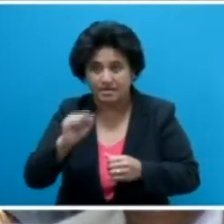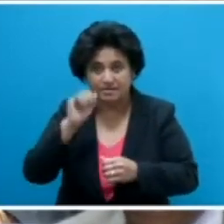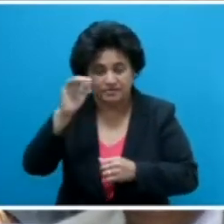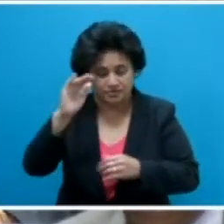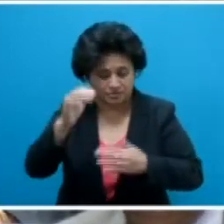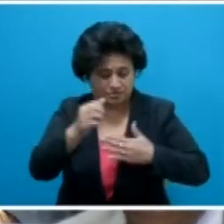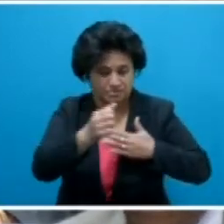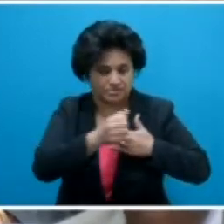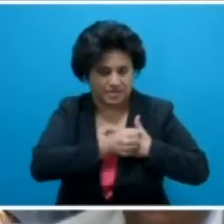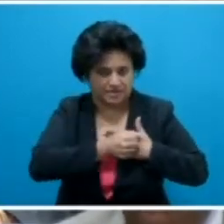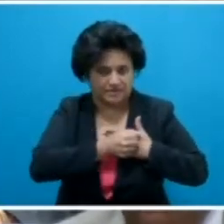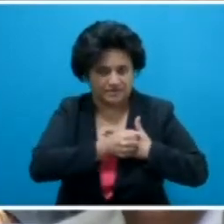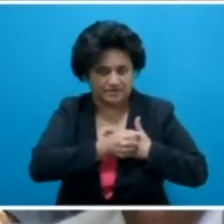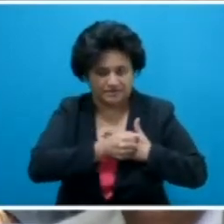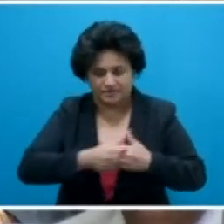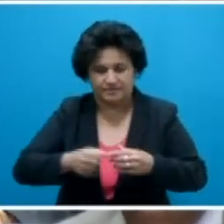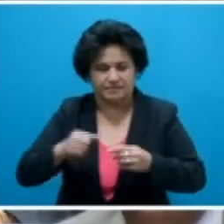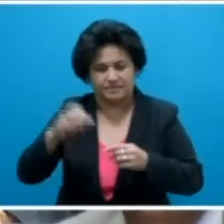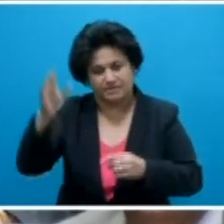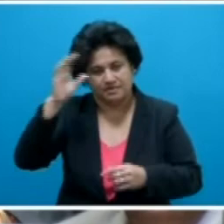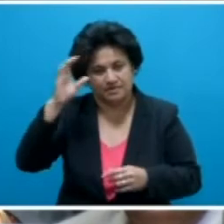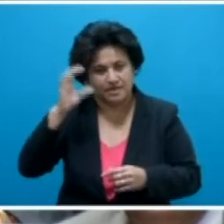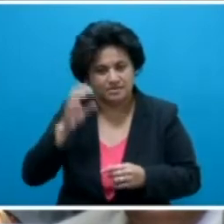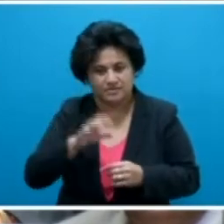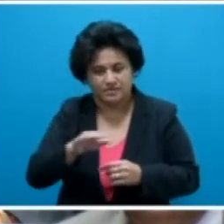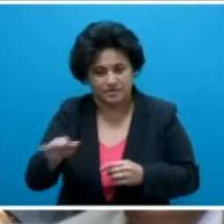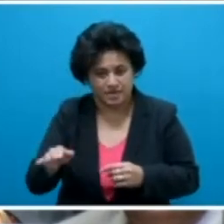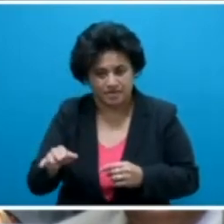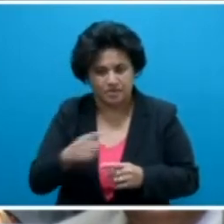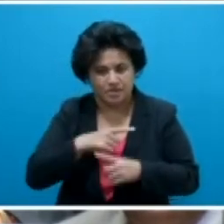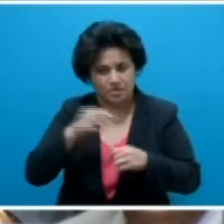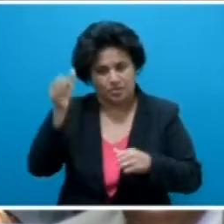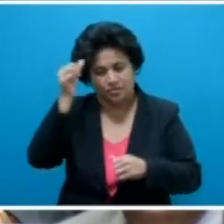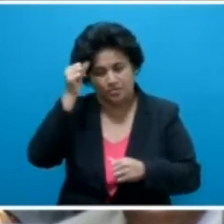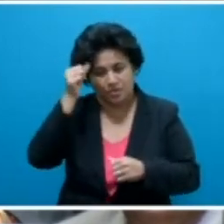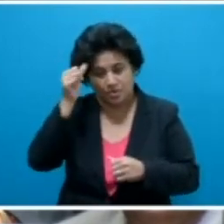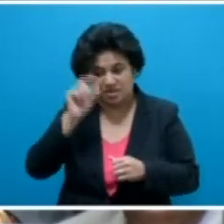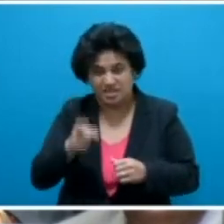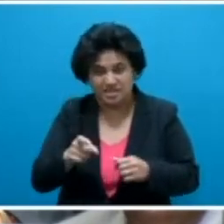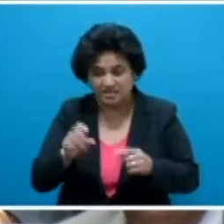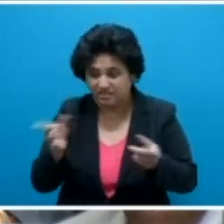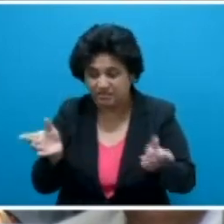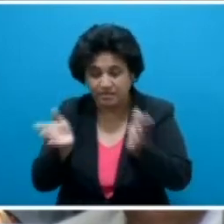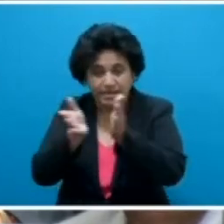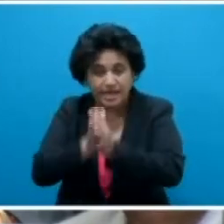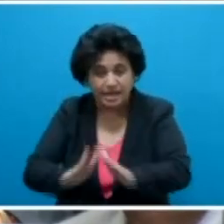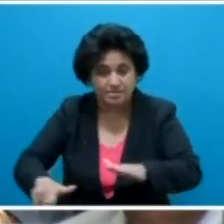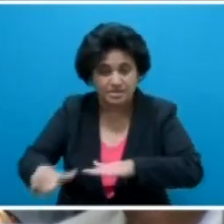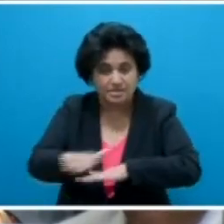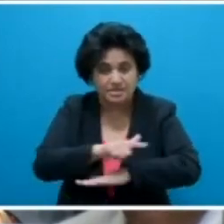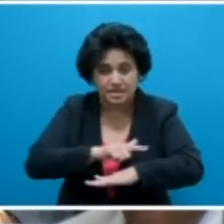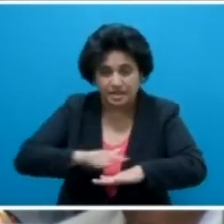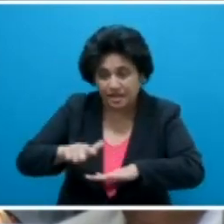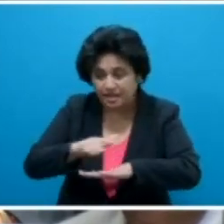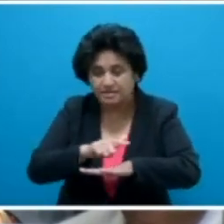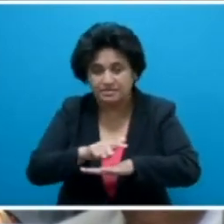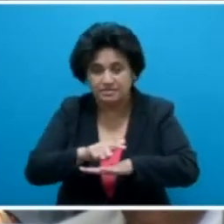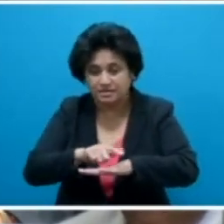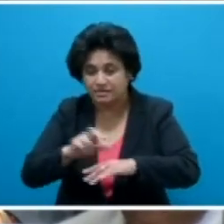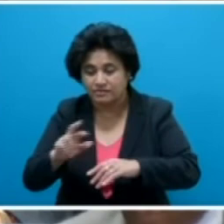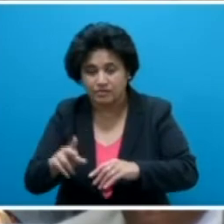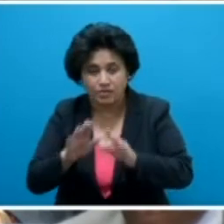sustainable country. We all know that without a habitable environment and planet for our children to inherit,